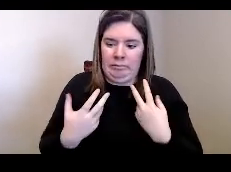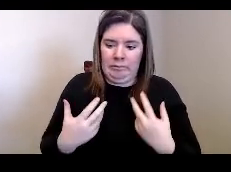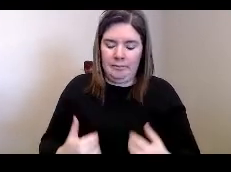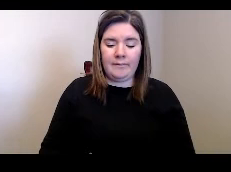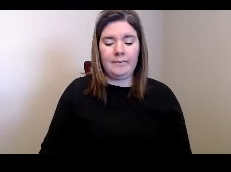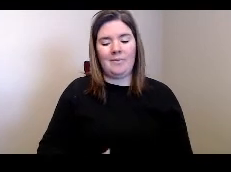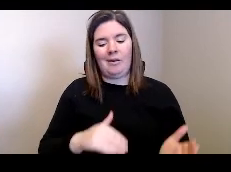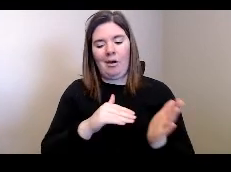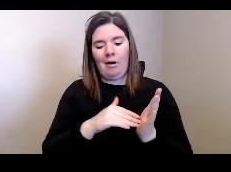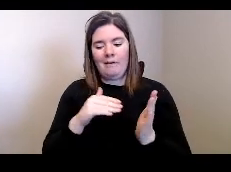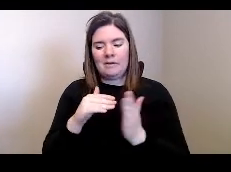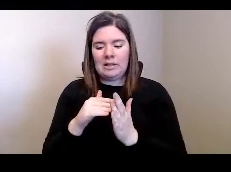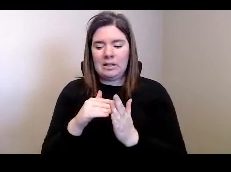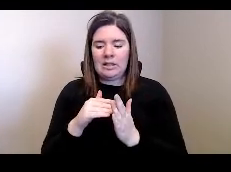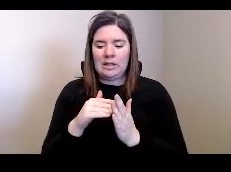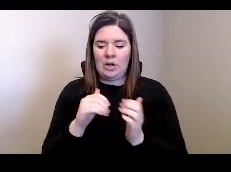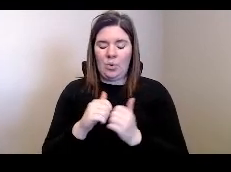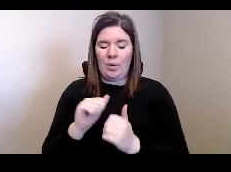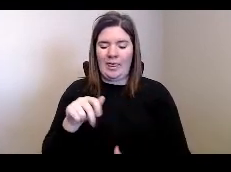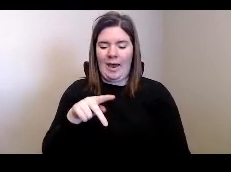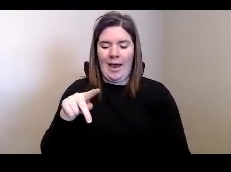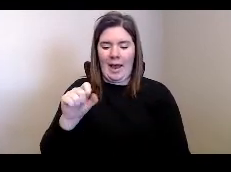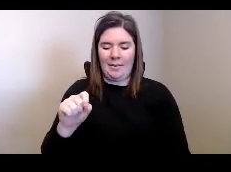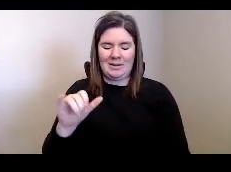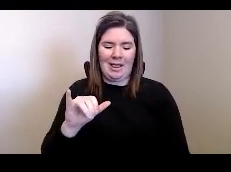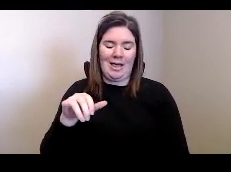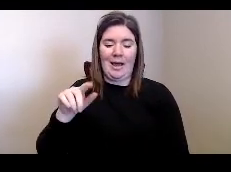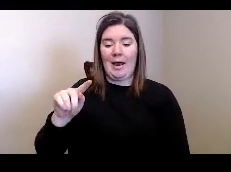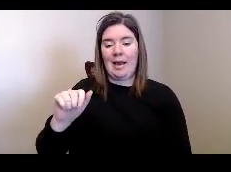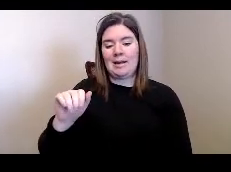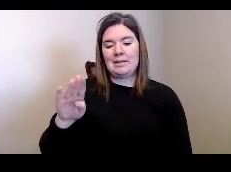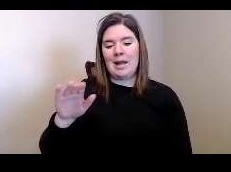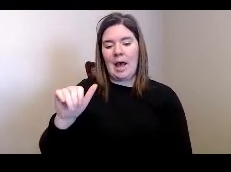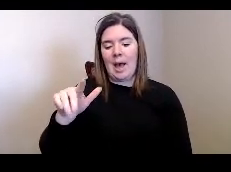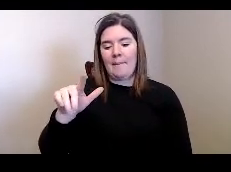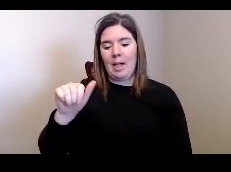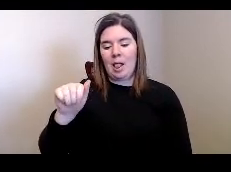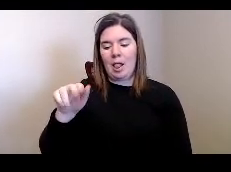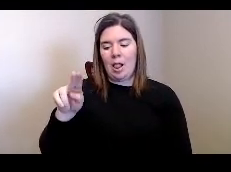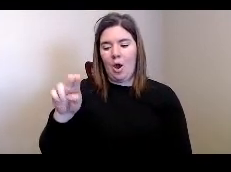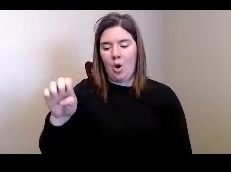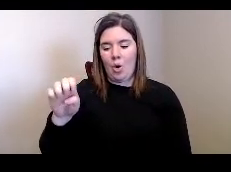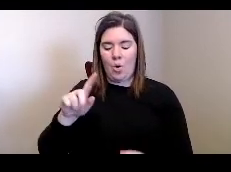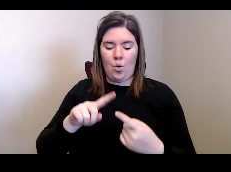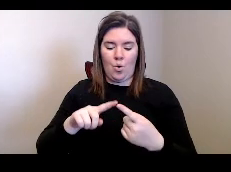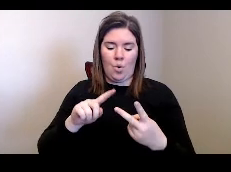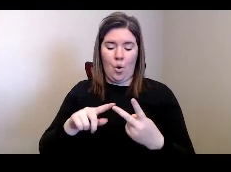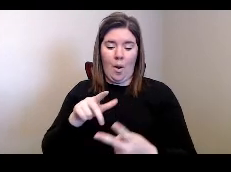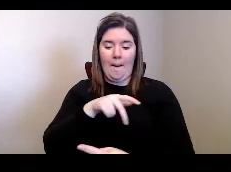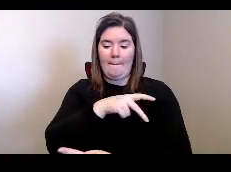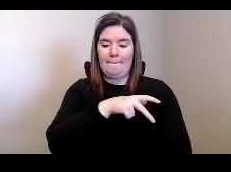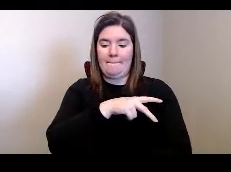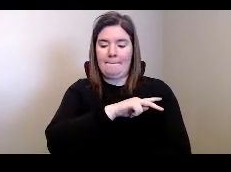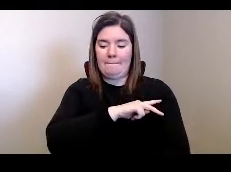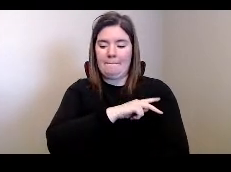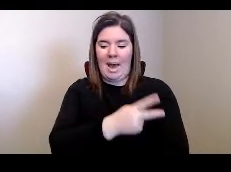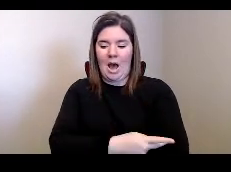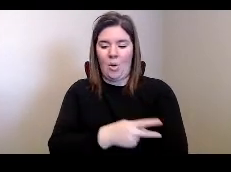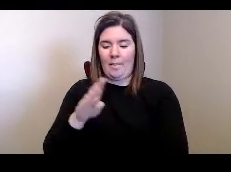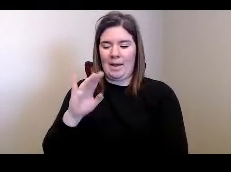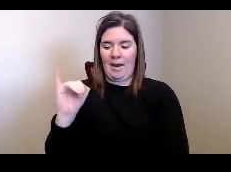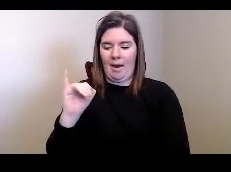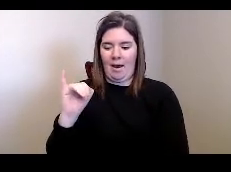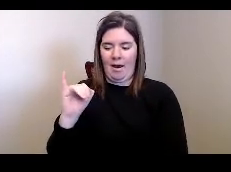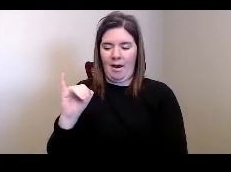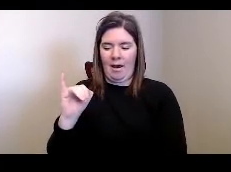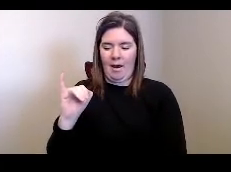with apps like Tableau and Power BI, you know, those companies will publish what's called a VPAT, which is just an acknowledgement of